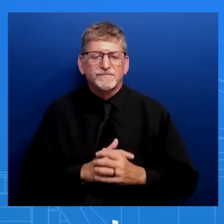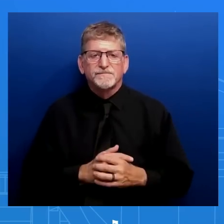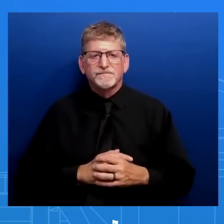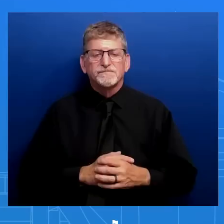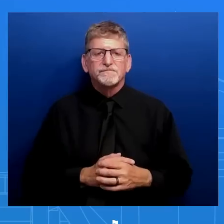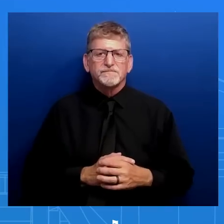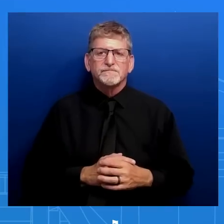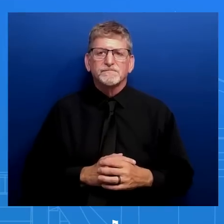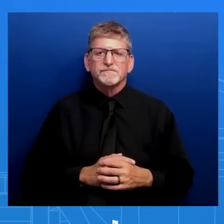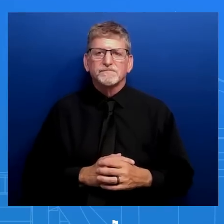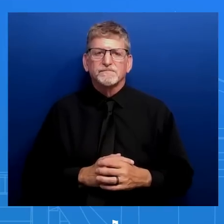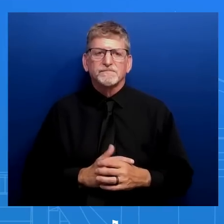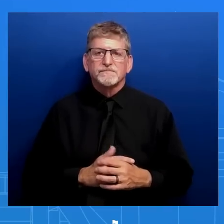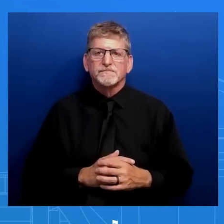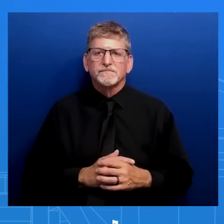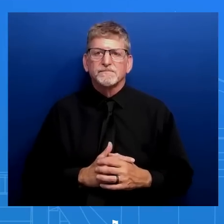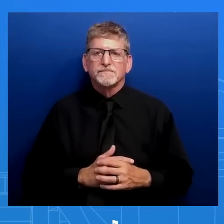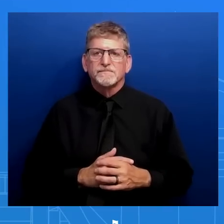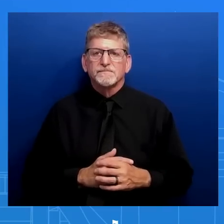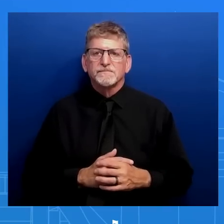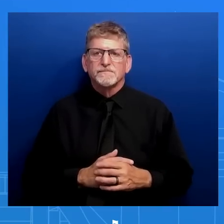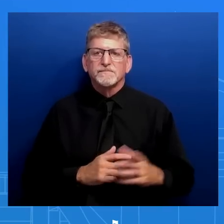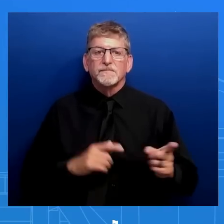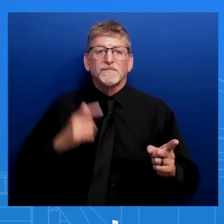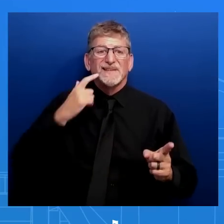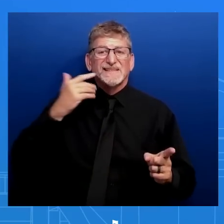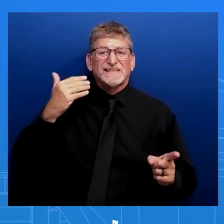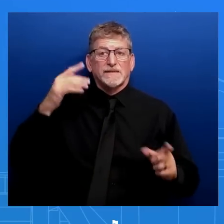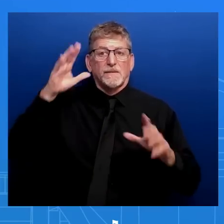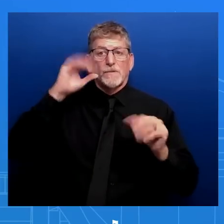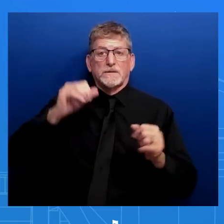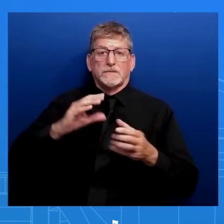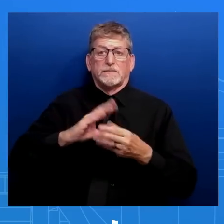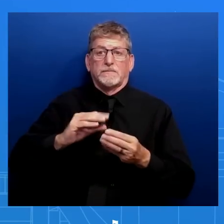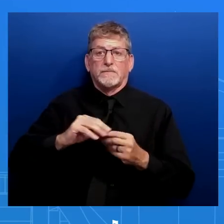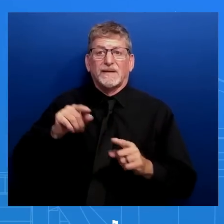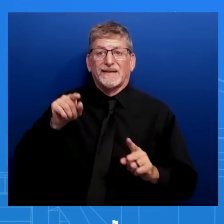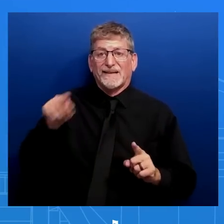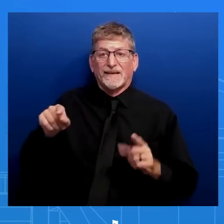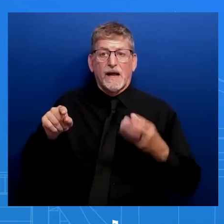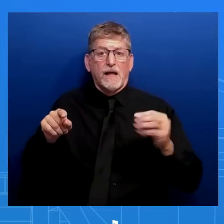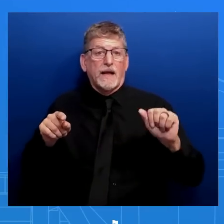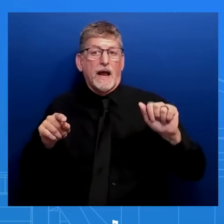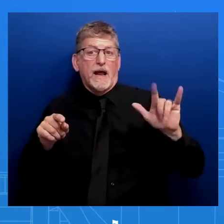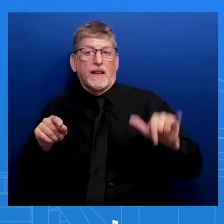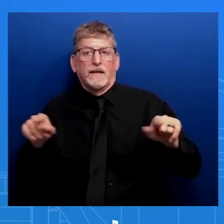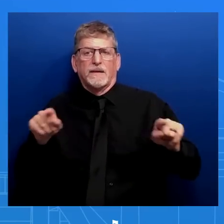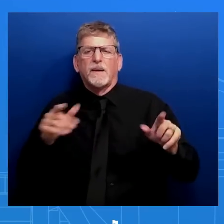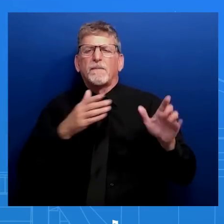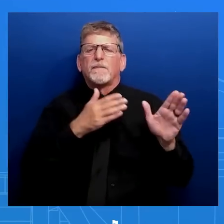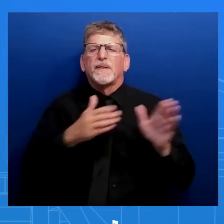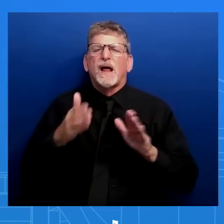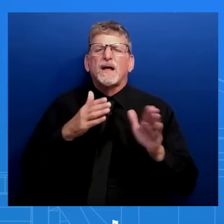about planning for several different scenarios over the course of the weekend. Could you speak to some of those scenarios? No.